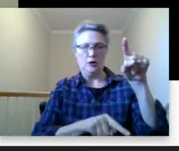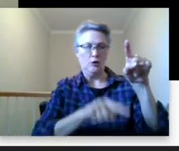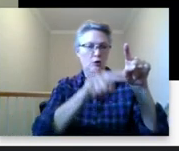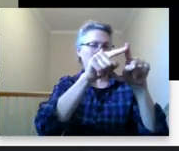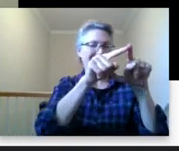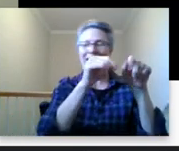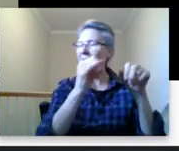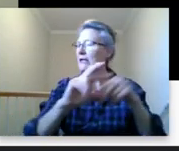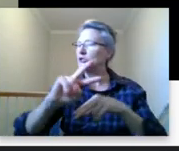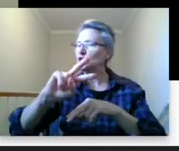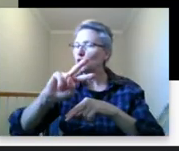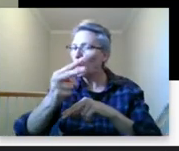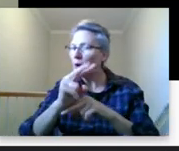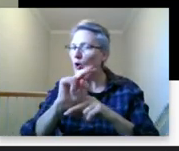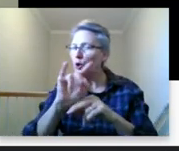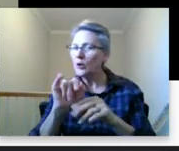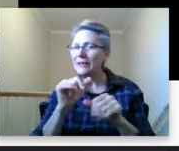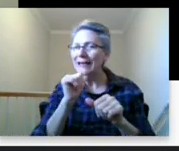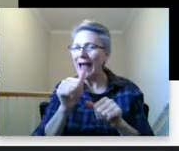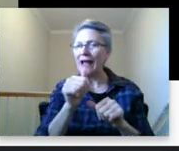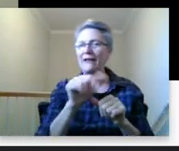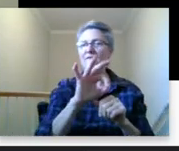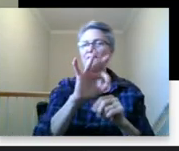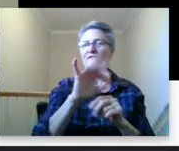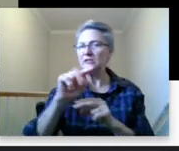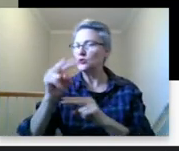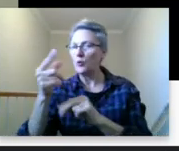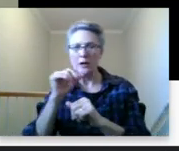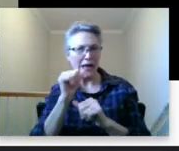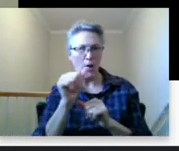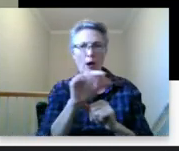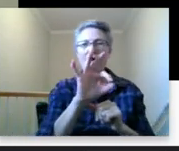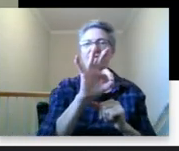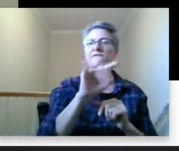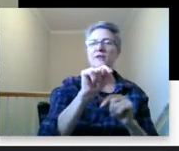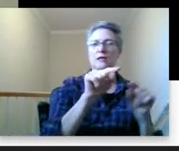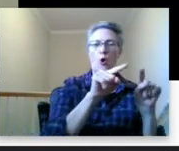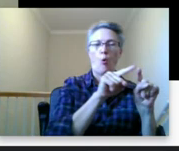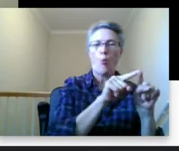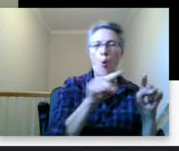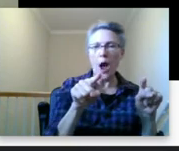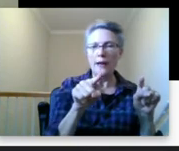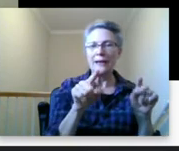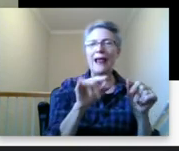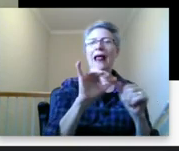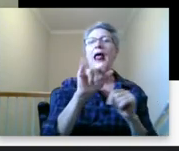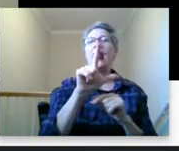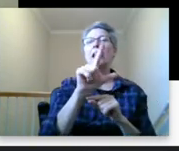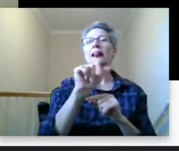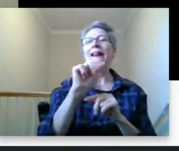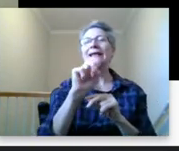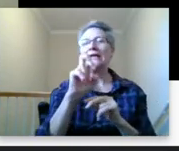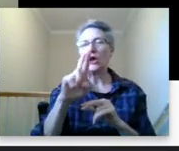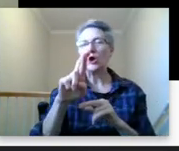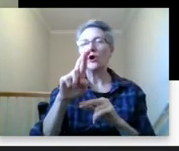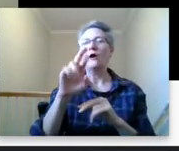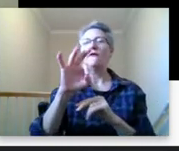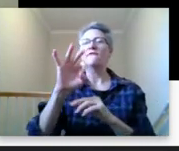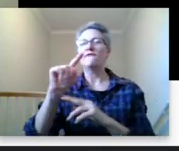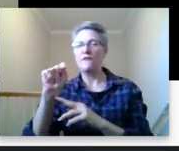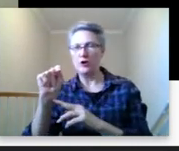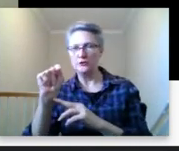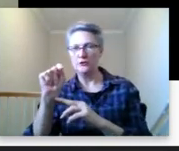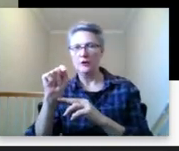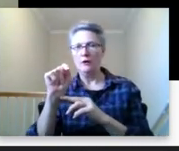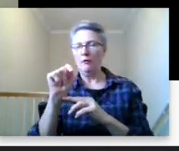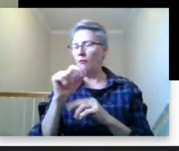unit. We're not talking about feet squared. We're talking about simply feet, right? Here's 1 foot, 2 foot, 3 foot, right? We're not talking about square units, so